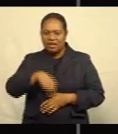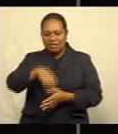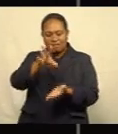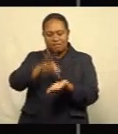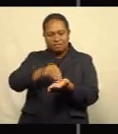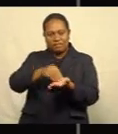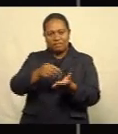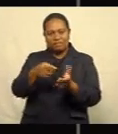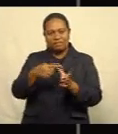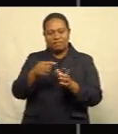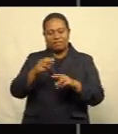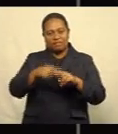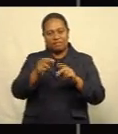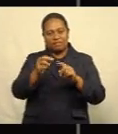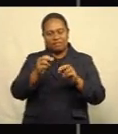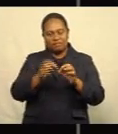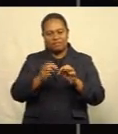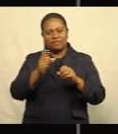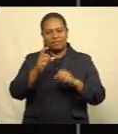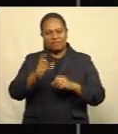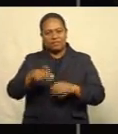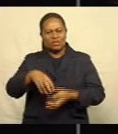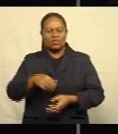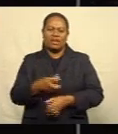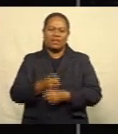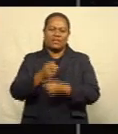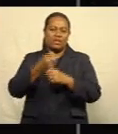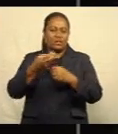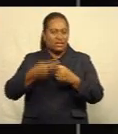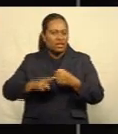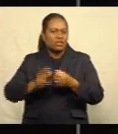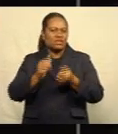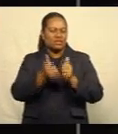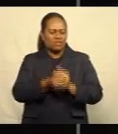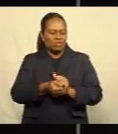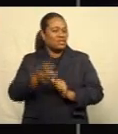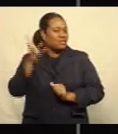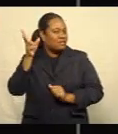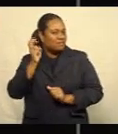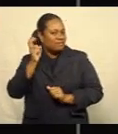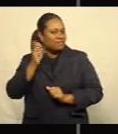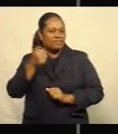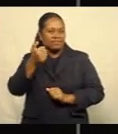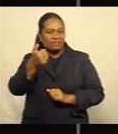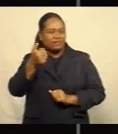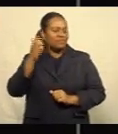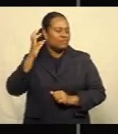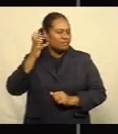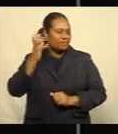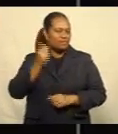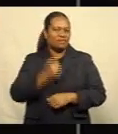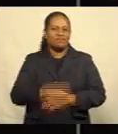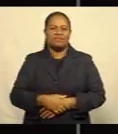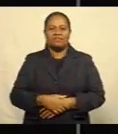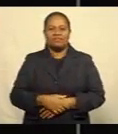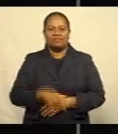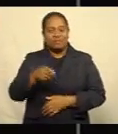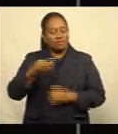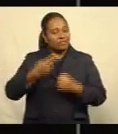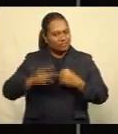FBC app to keep updated with the very latest in news and sports and listen to our 6 radio stations live. That's